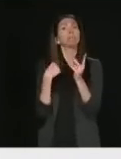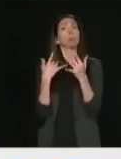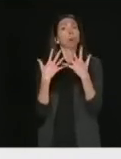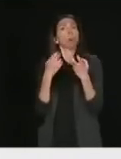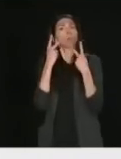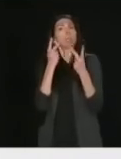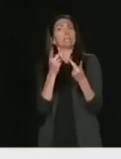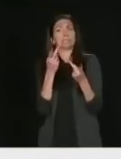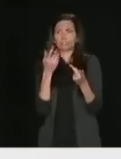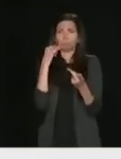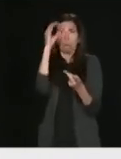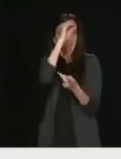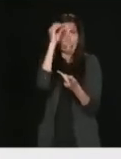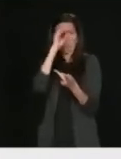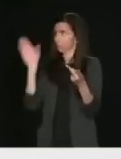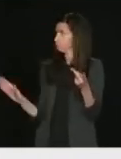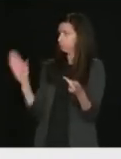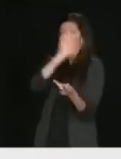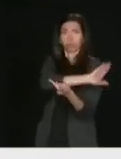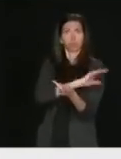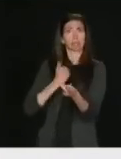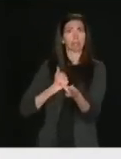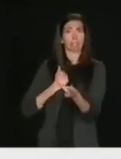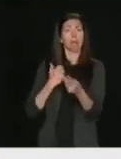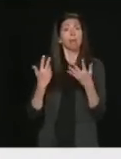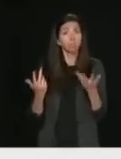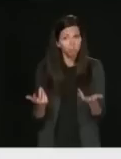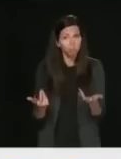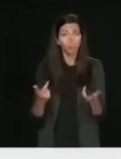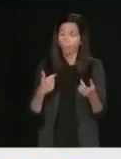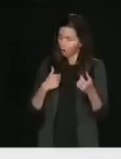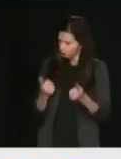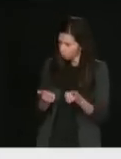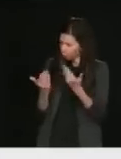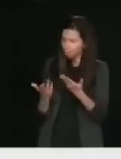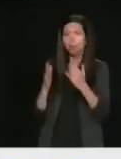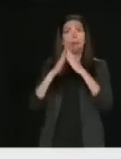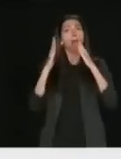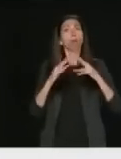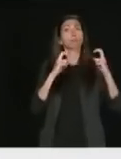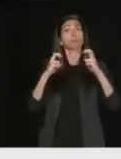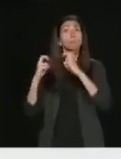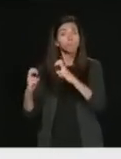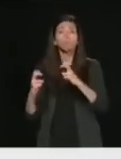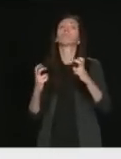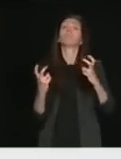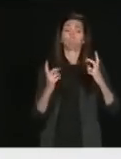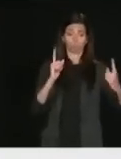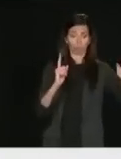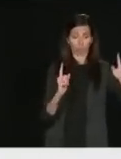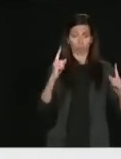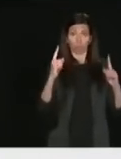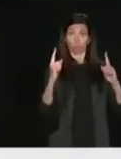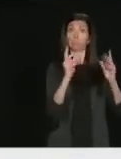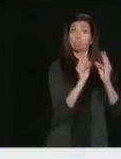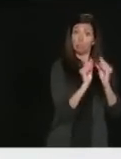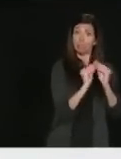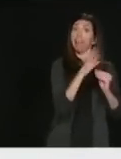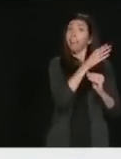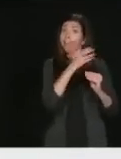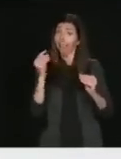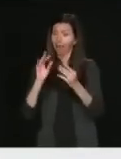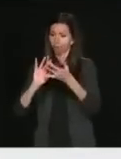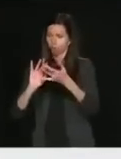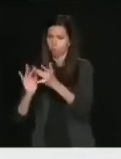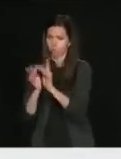We've put forward proposals that combine both virtual sittings and in-person sittings, continue the approach we have right now. We look